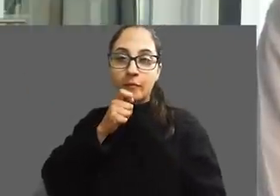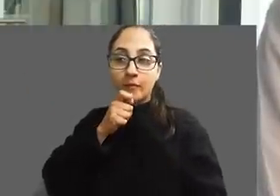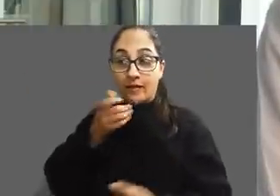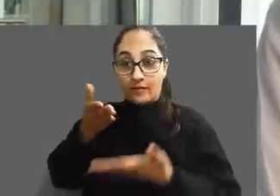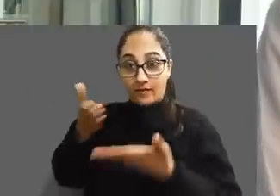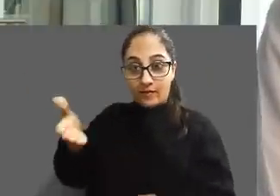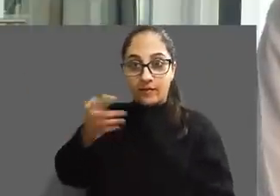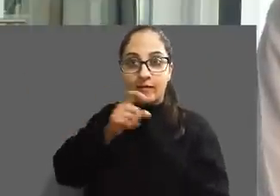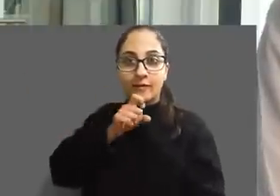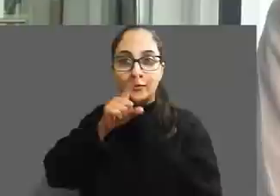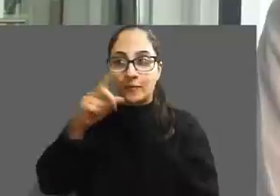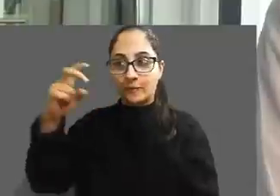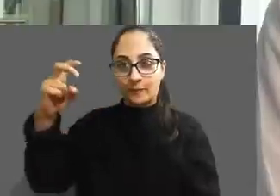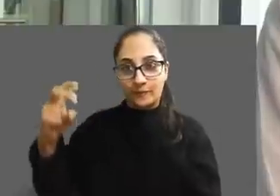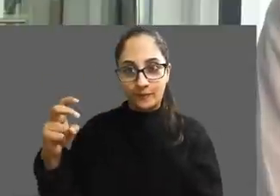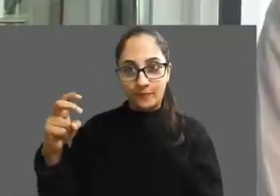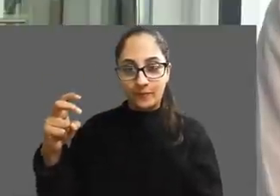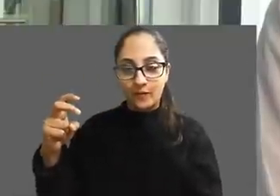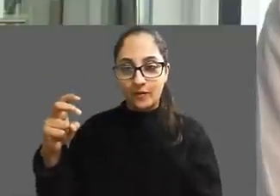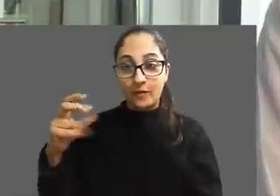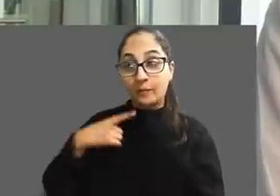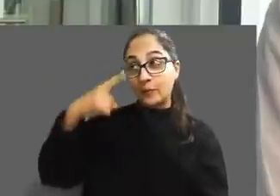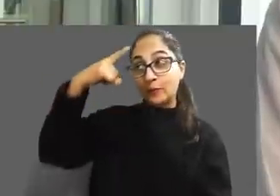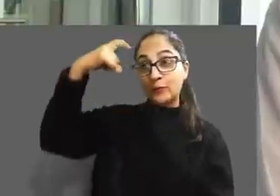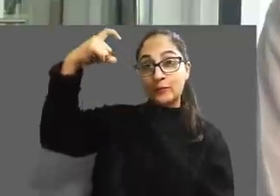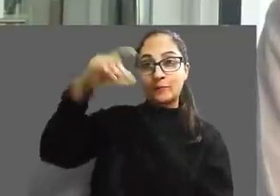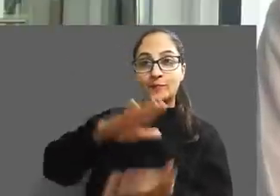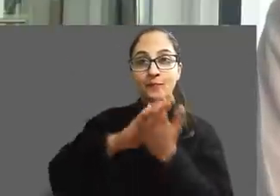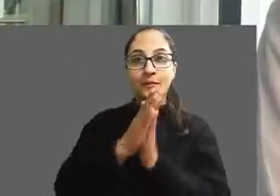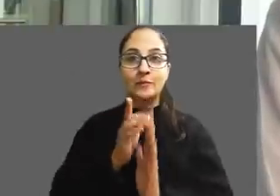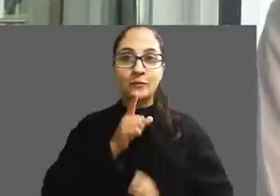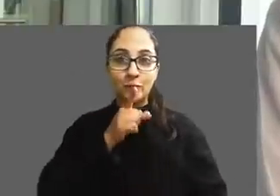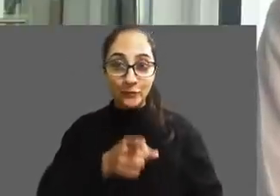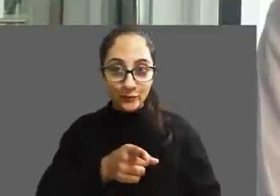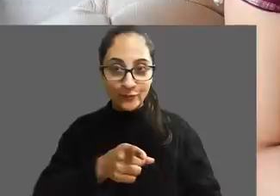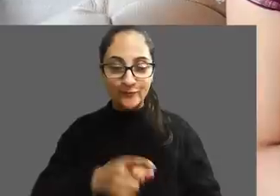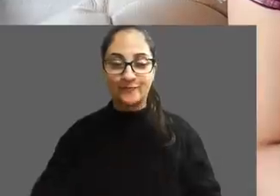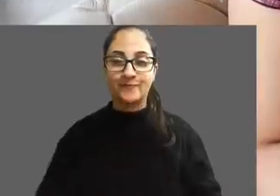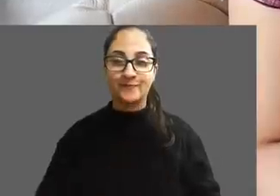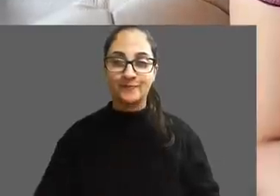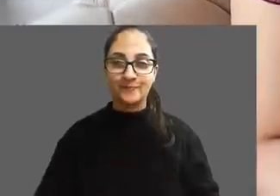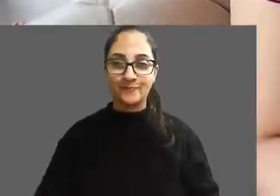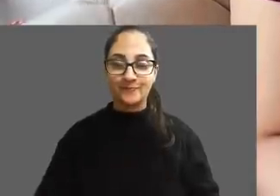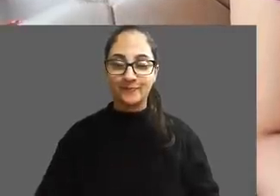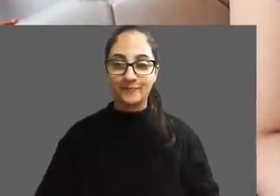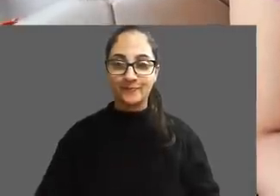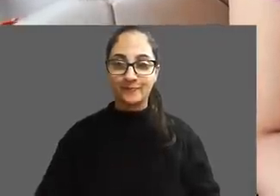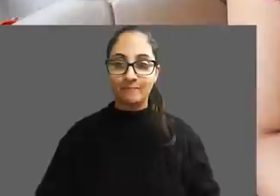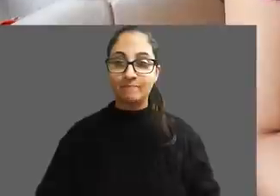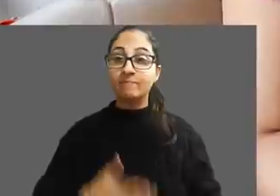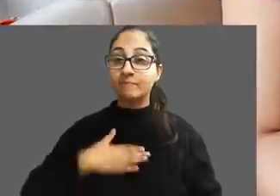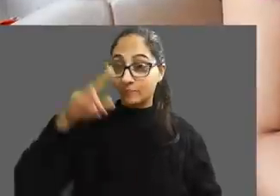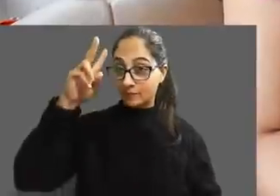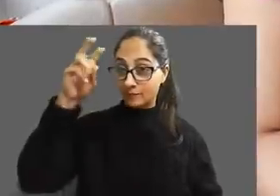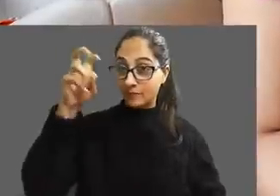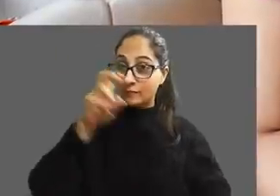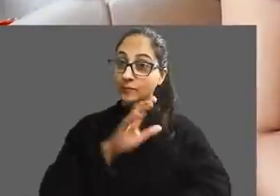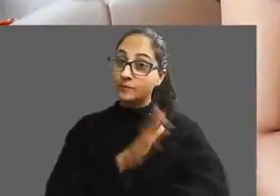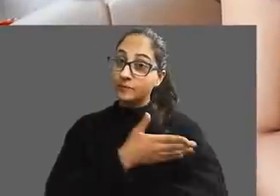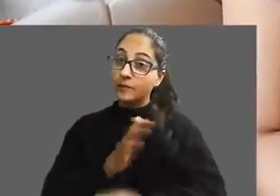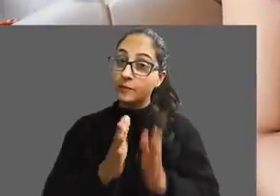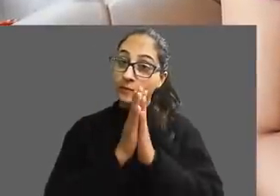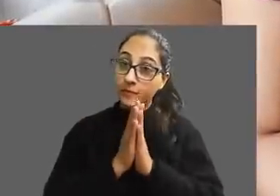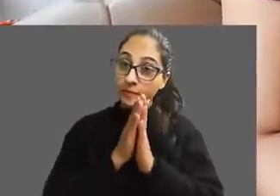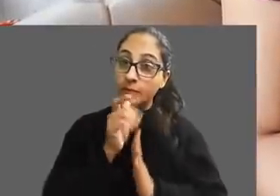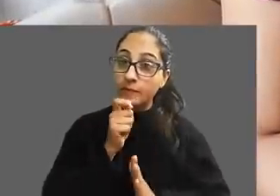Calgary. Indeed, my wish was granted and I am humbled. The Granth Sokriya. This Ganan